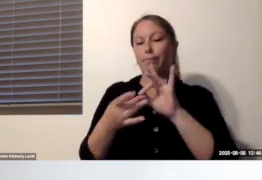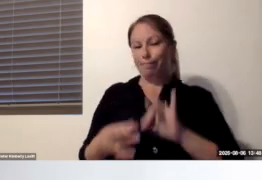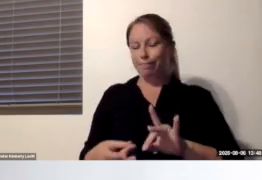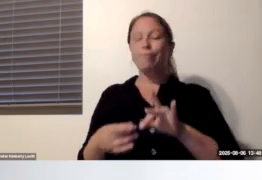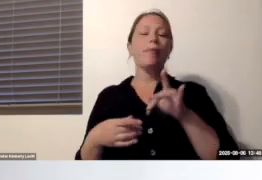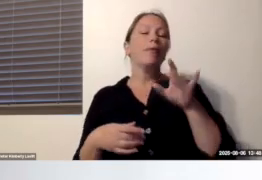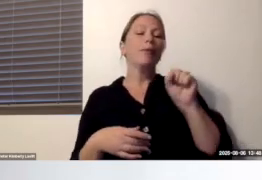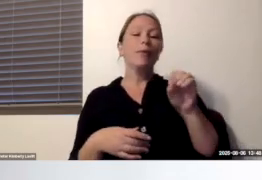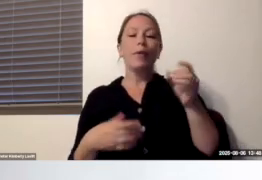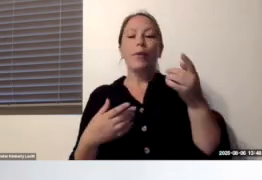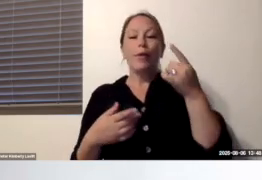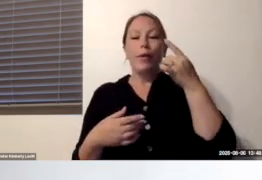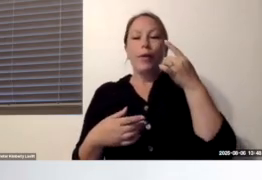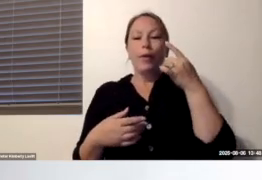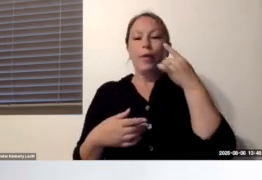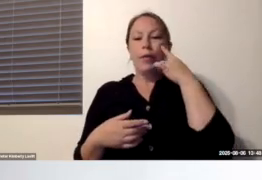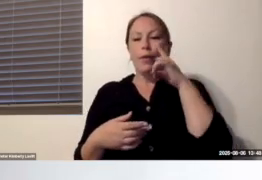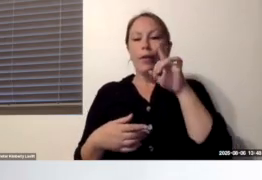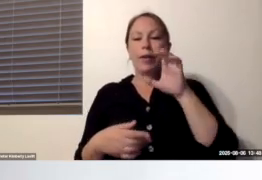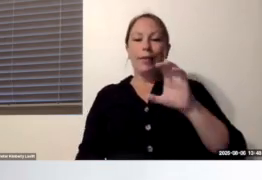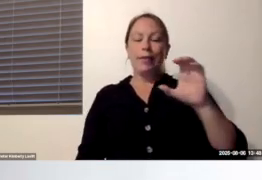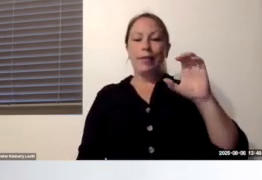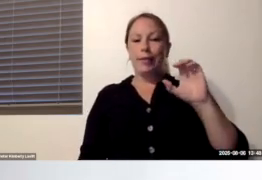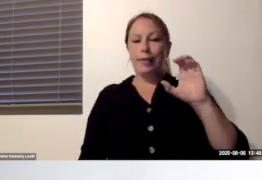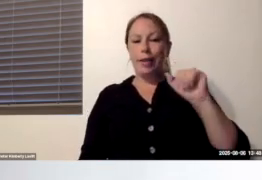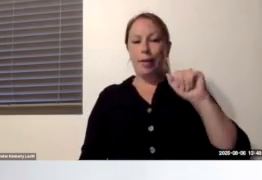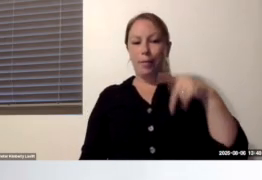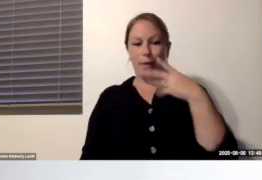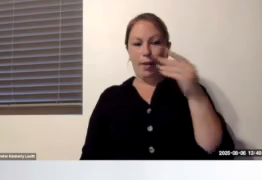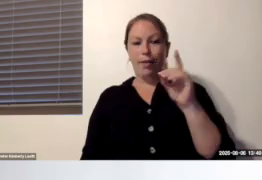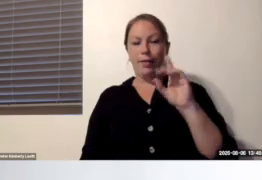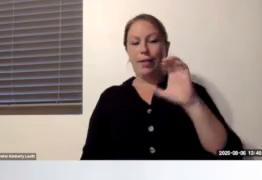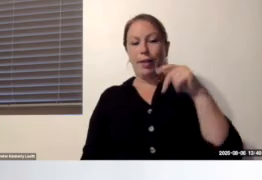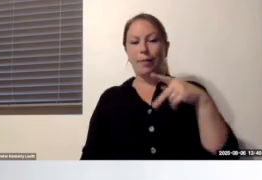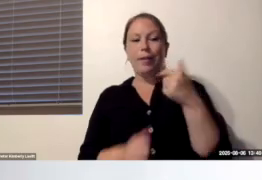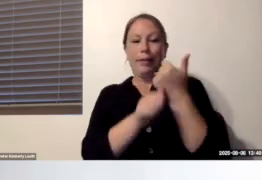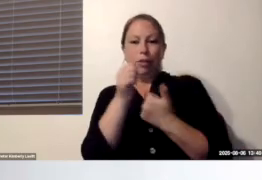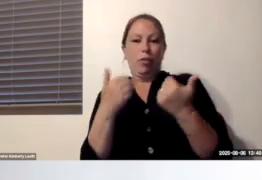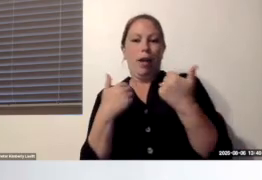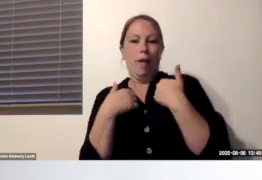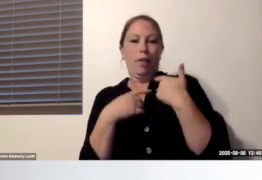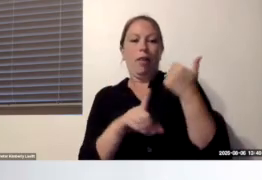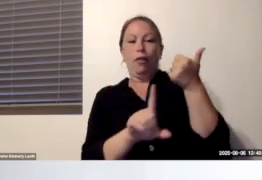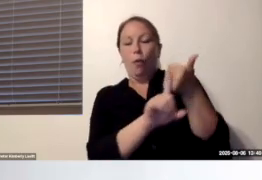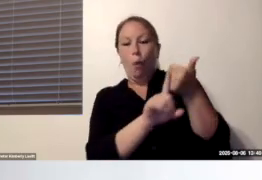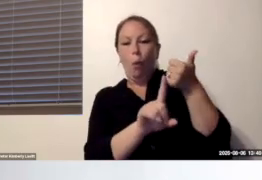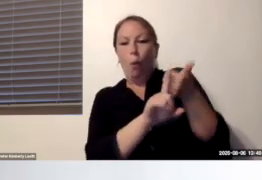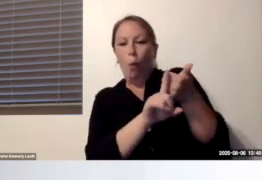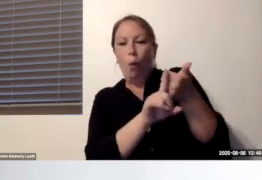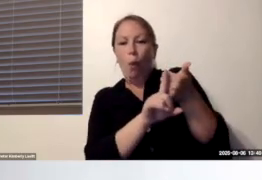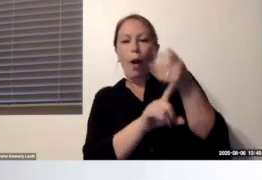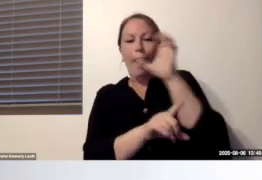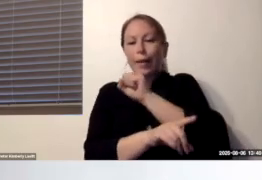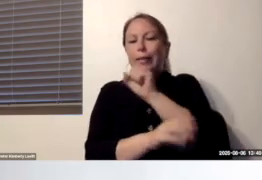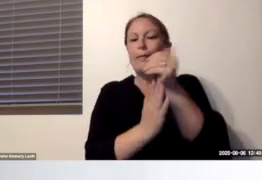way how for both CC4A and DCAP, each of these administrators have their own, I guess,